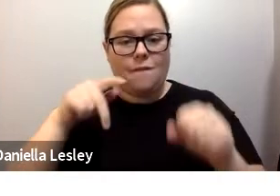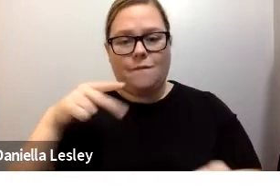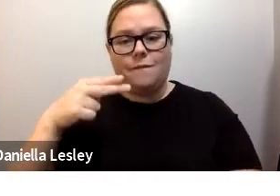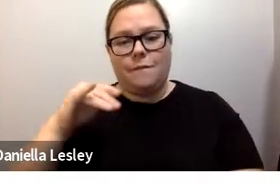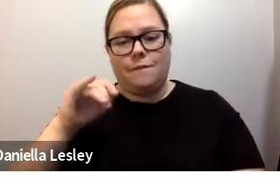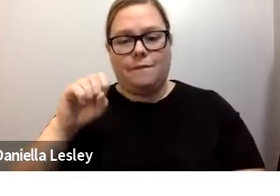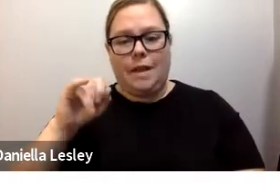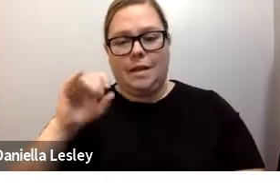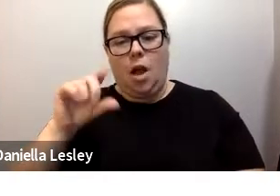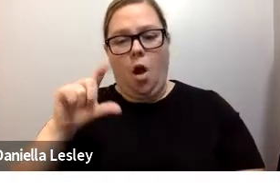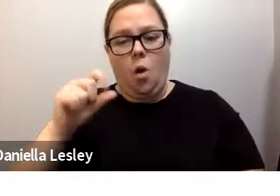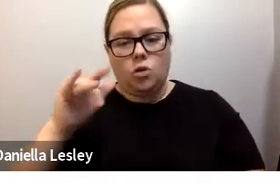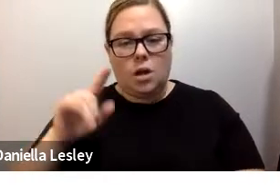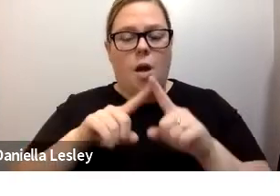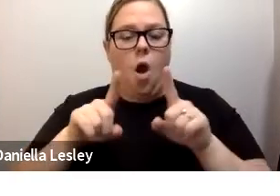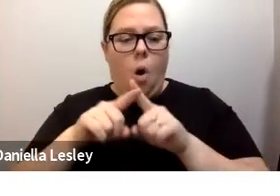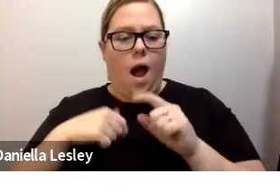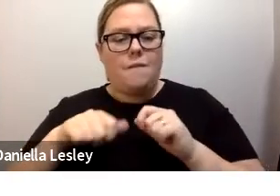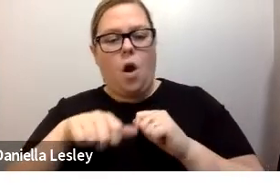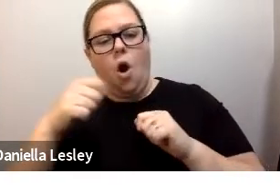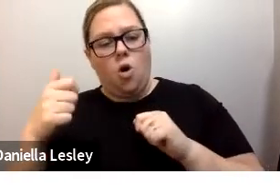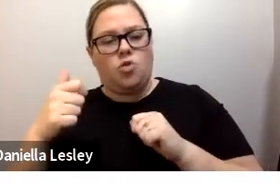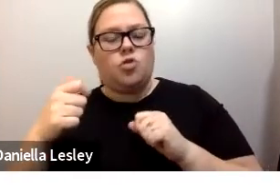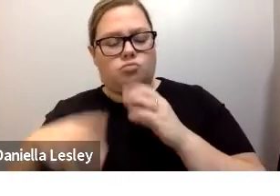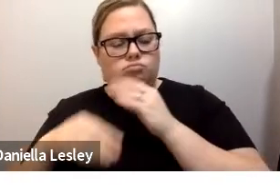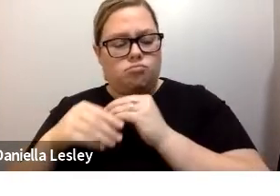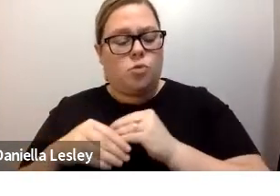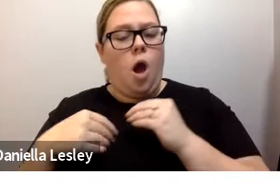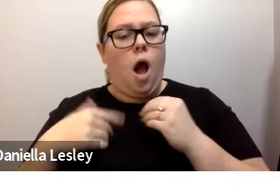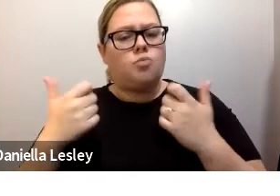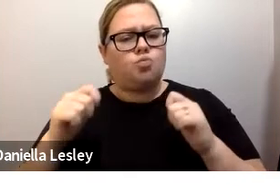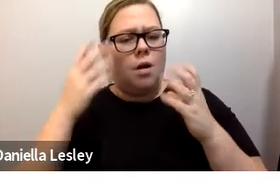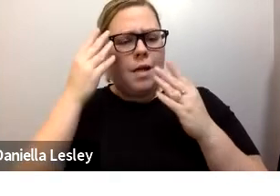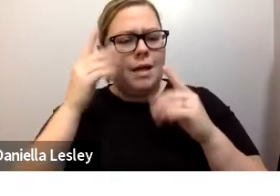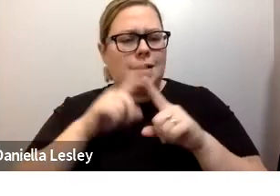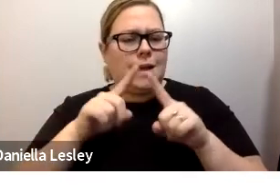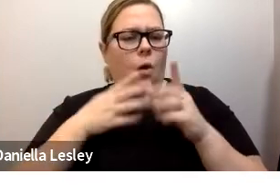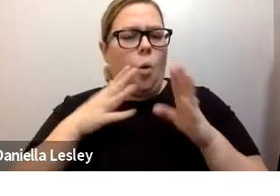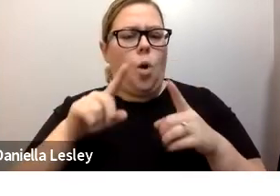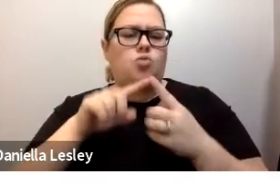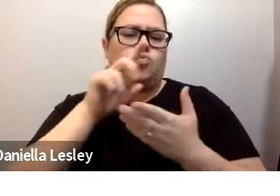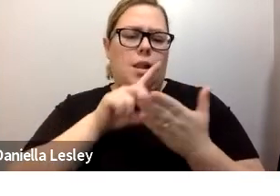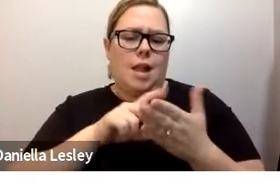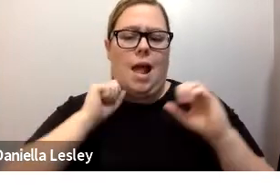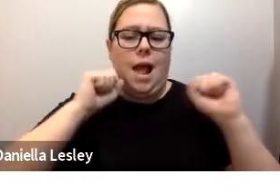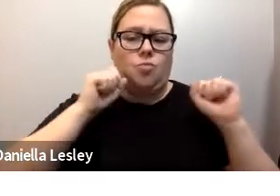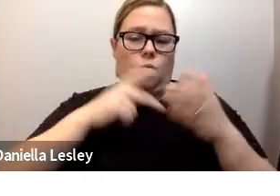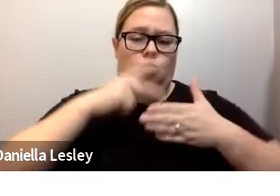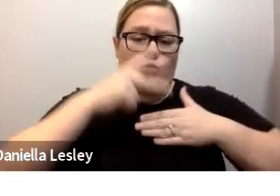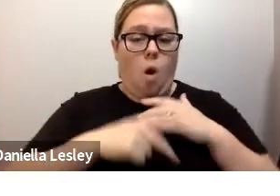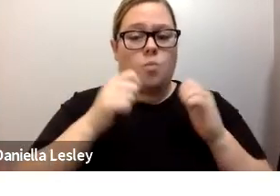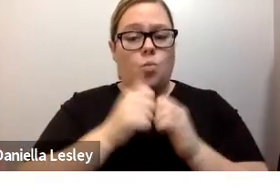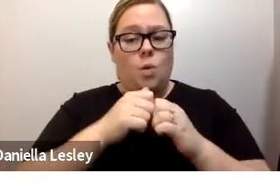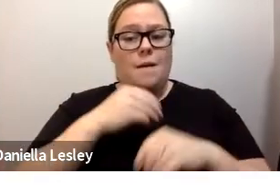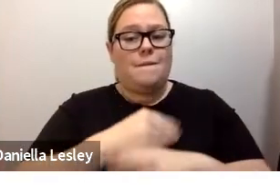and strength and conditioning. So I kind of thought of this as a way to start to design exercise programs with video games, rather than just having